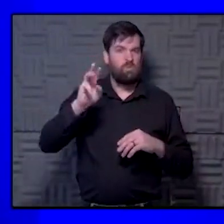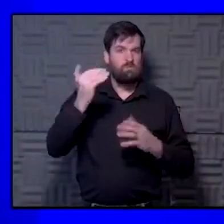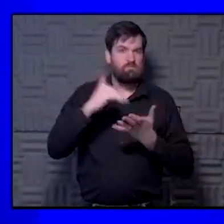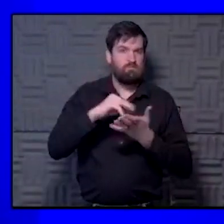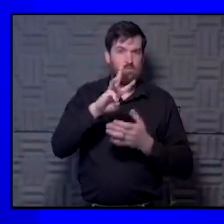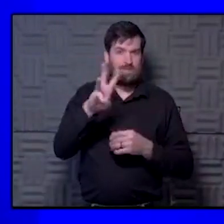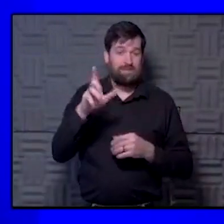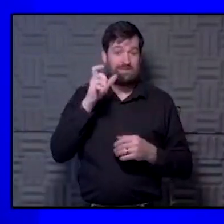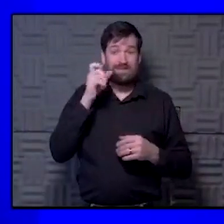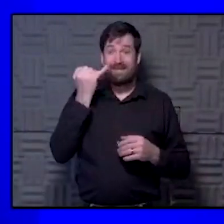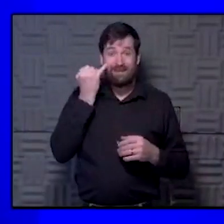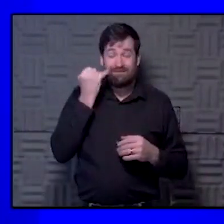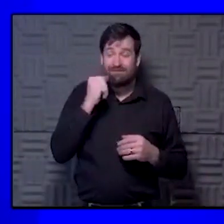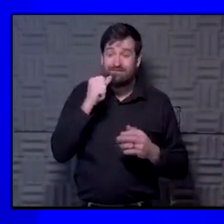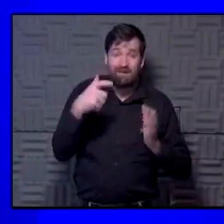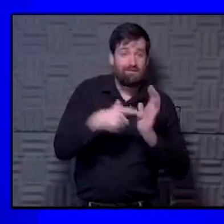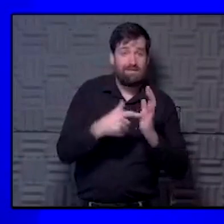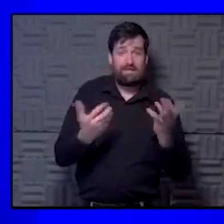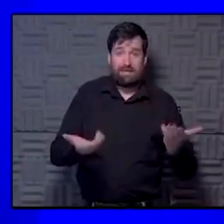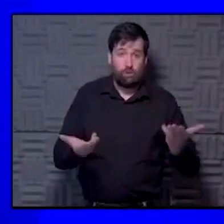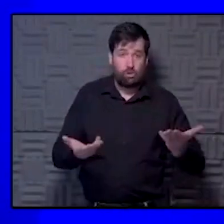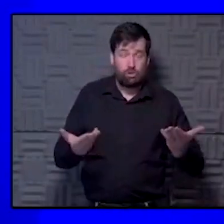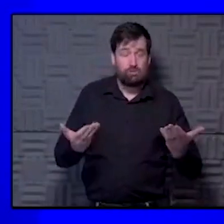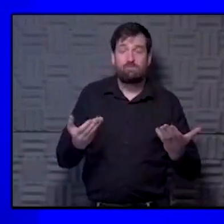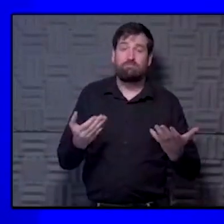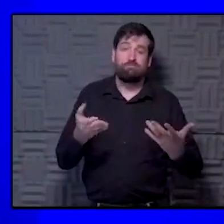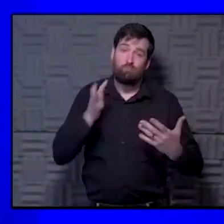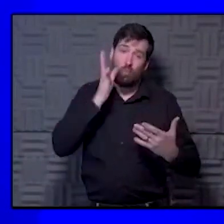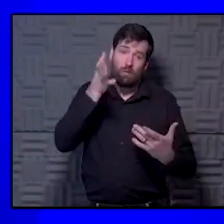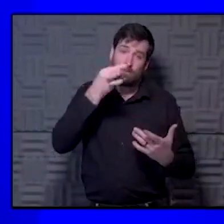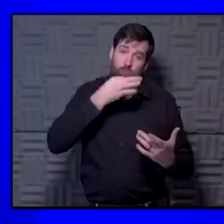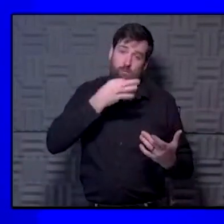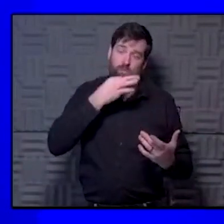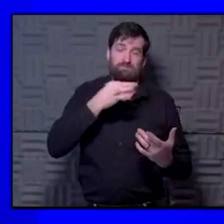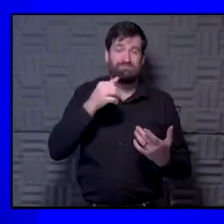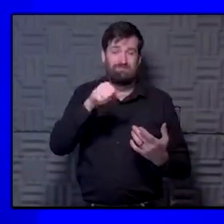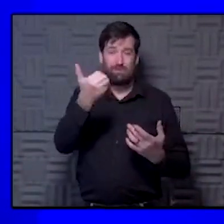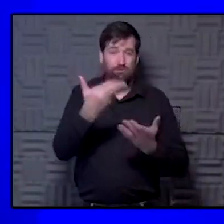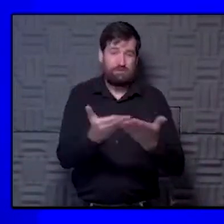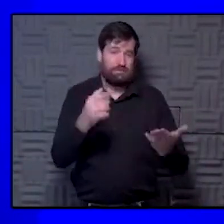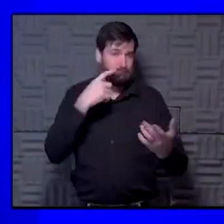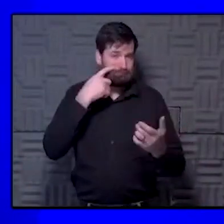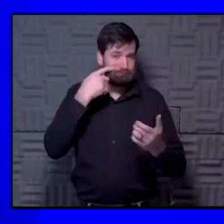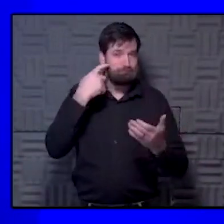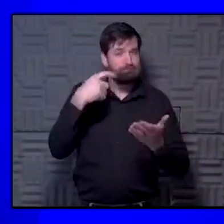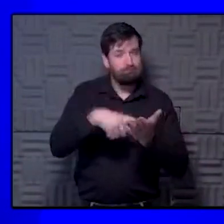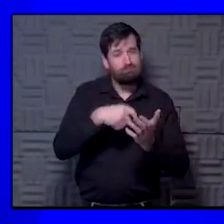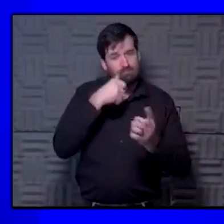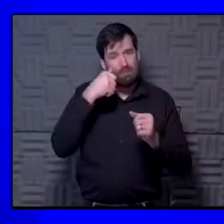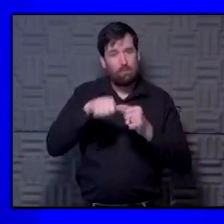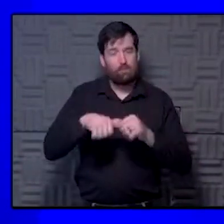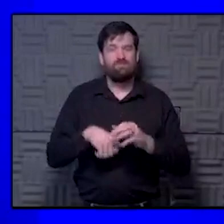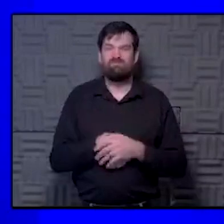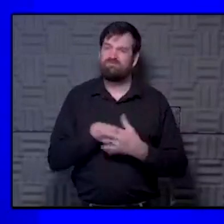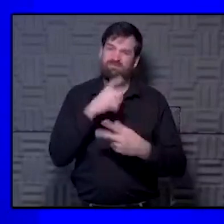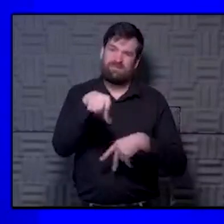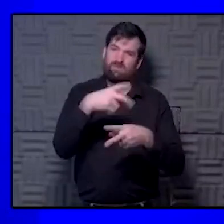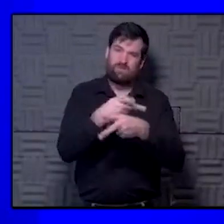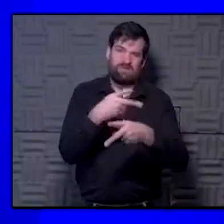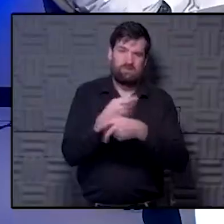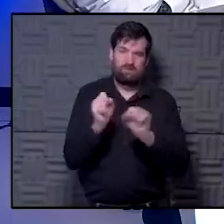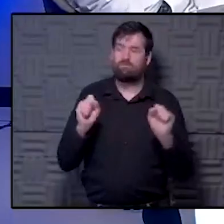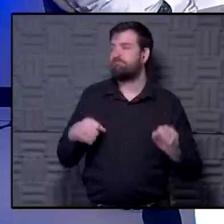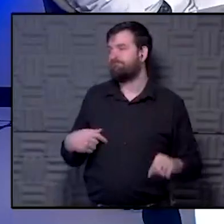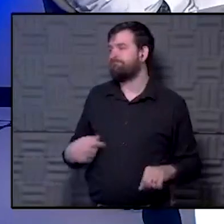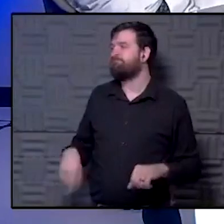shortly. So, this is another factor to keep in mind. And yeah, we need to keep doing everything we can to stay safe.